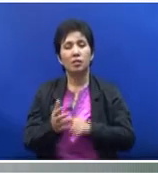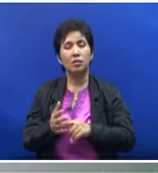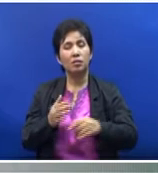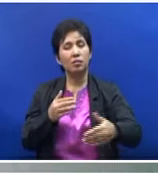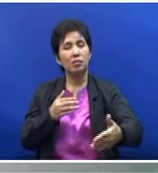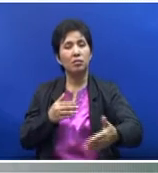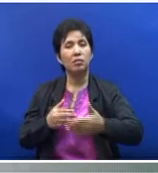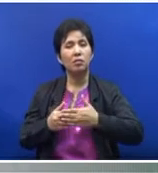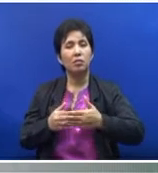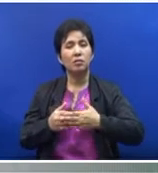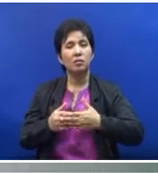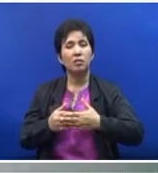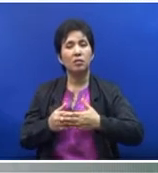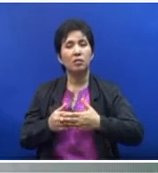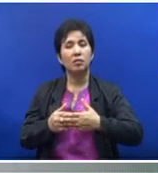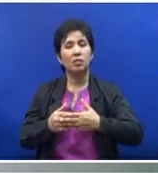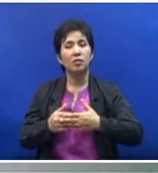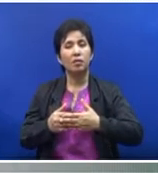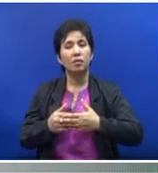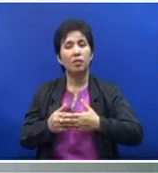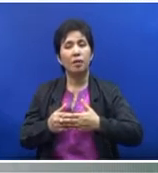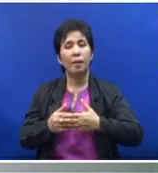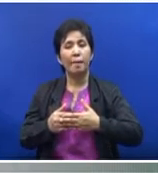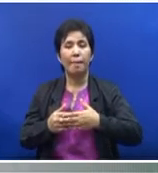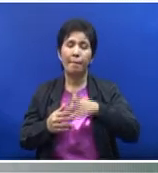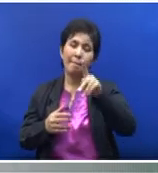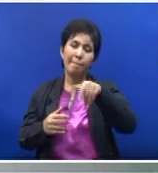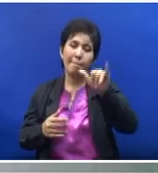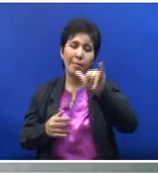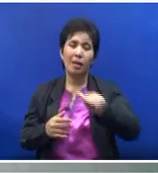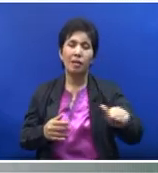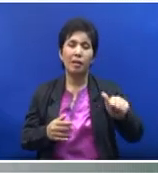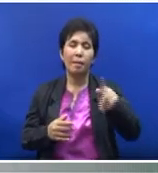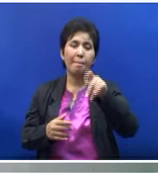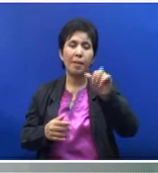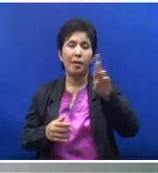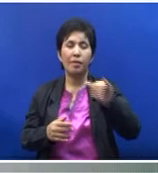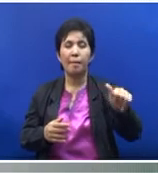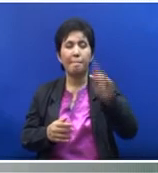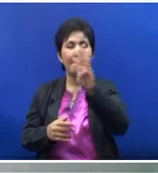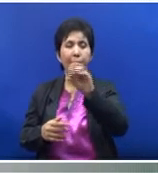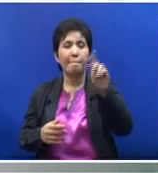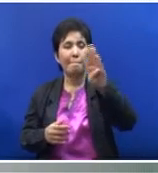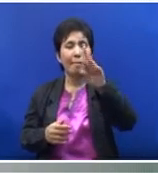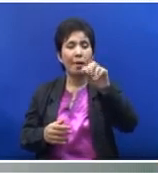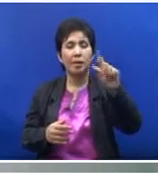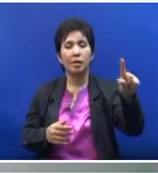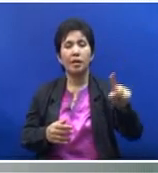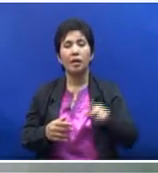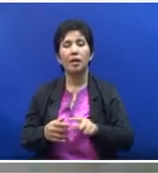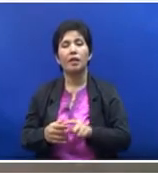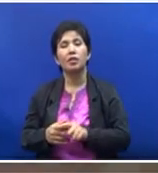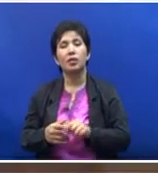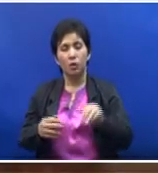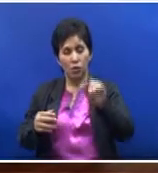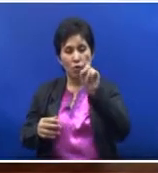pioneered by Grafton Elliott Smith, W.J. Perry, Fritz Graebner, and William Schmidt.